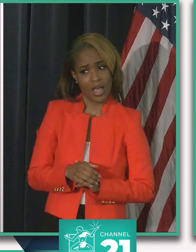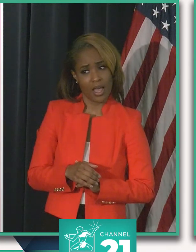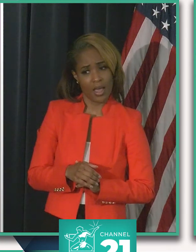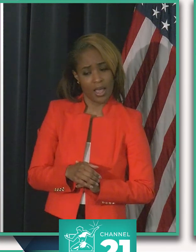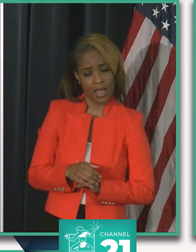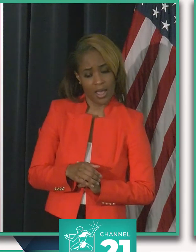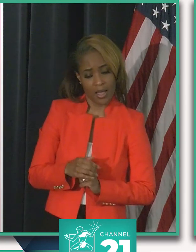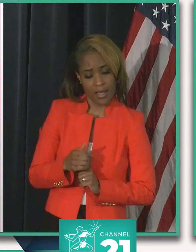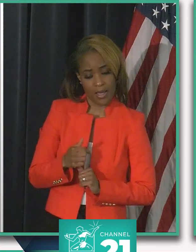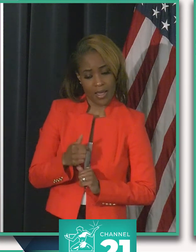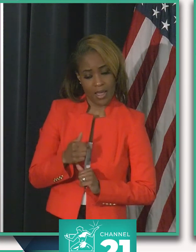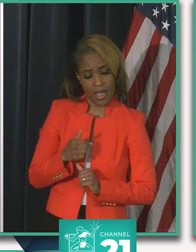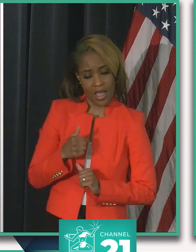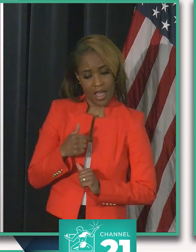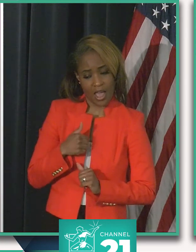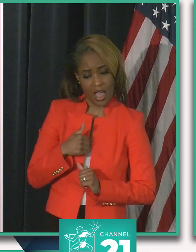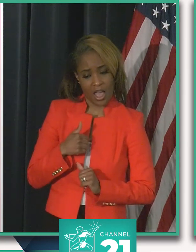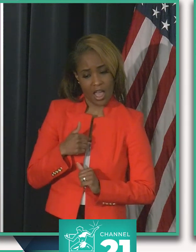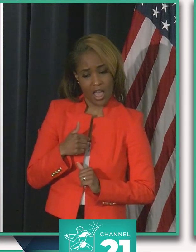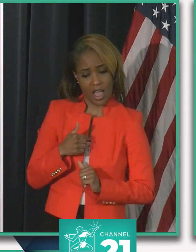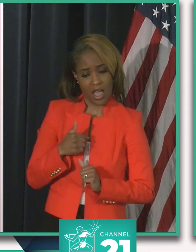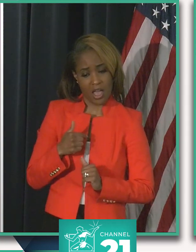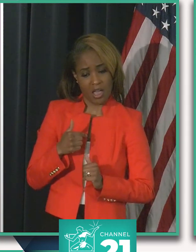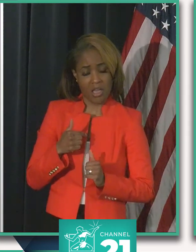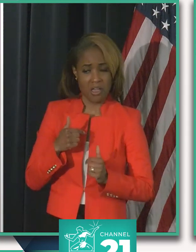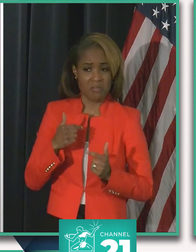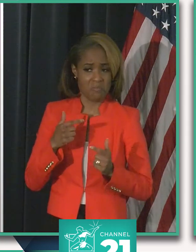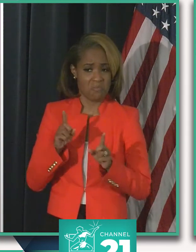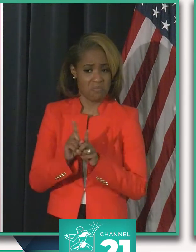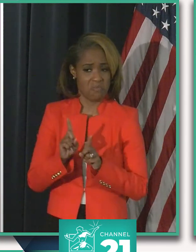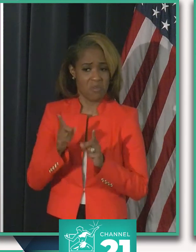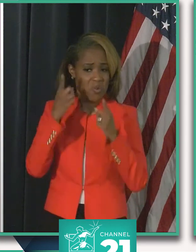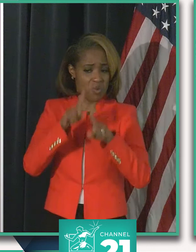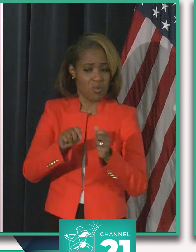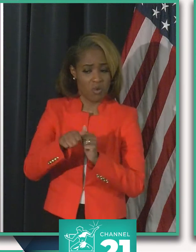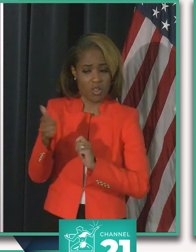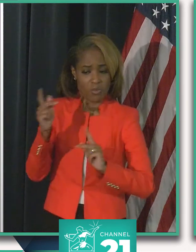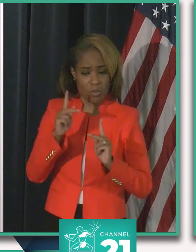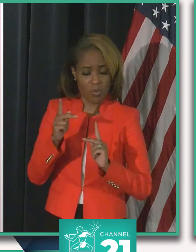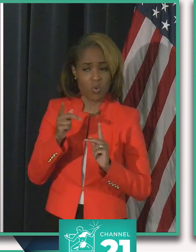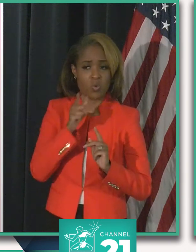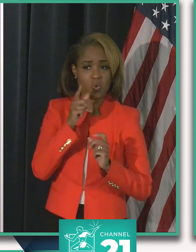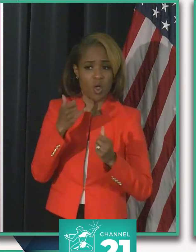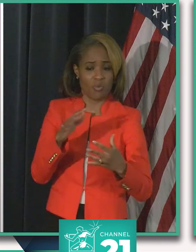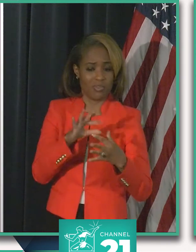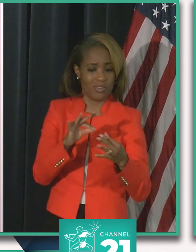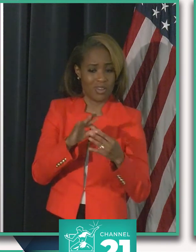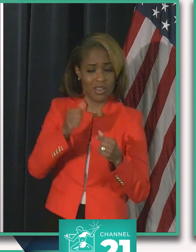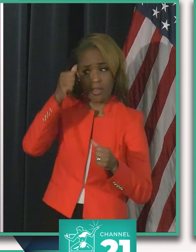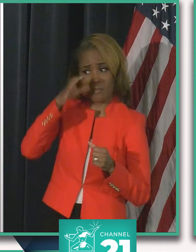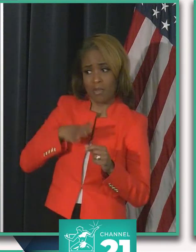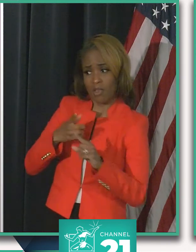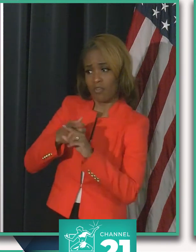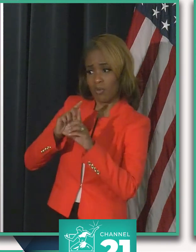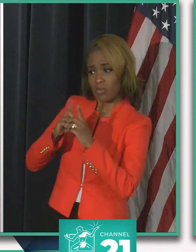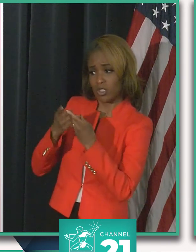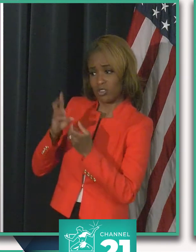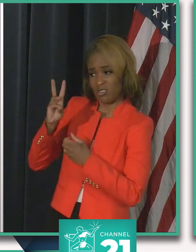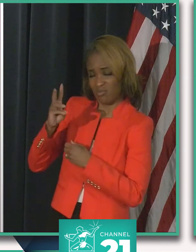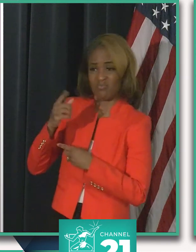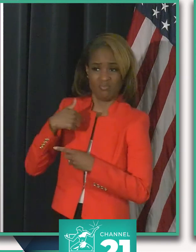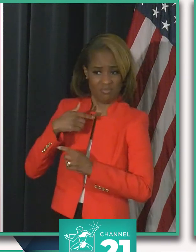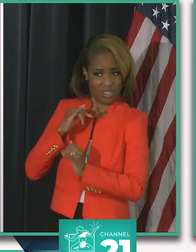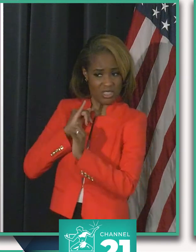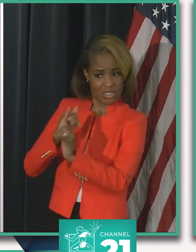just like, you know, all the other sentiments that has been spoken. The gentleman who was from District 6, I am from